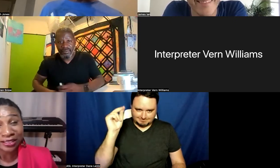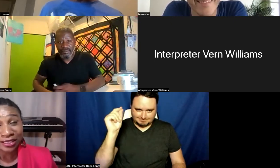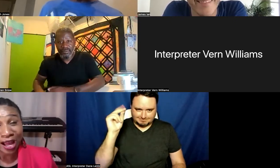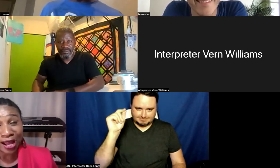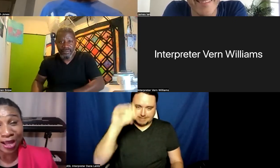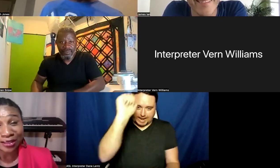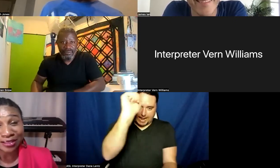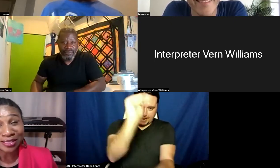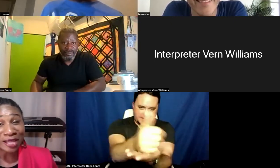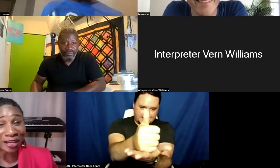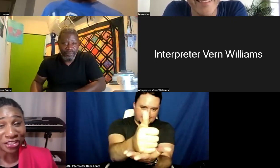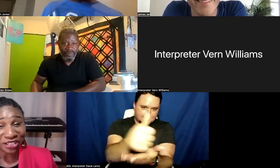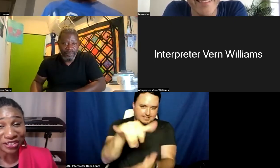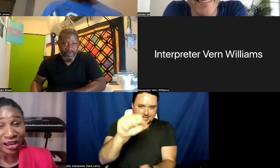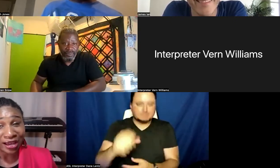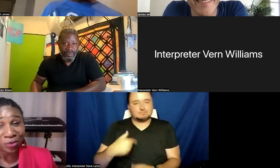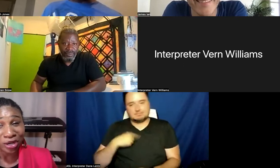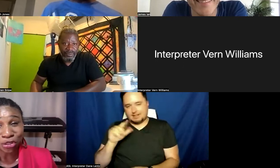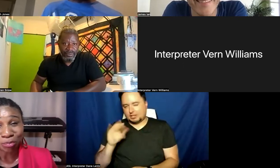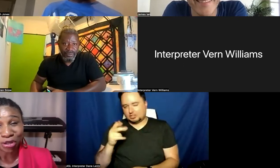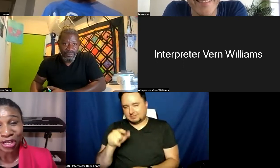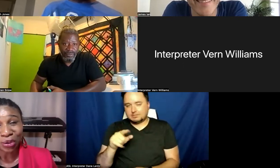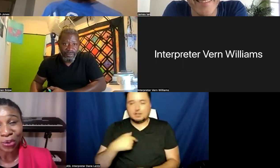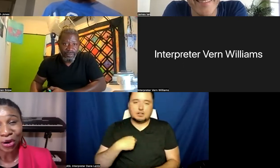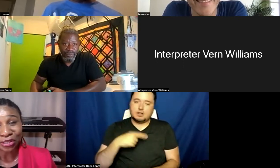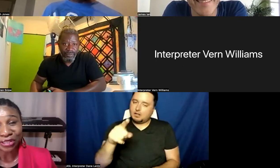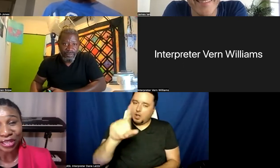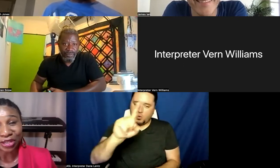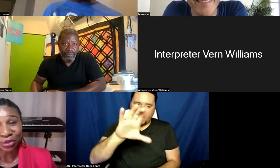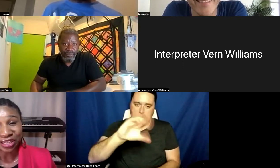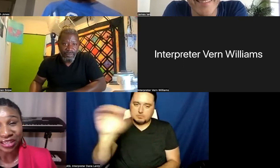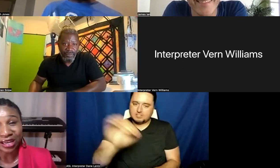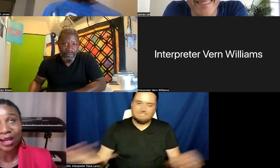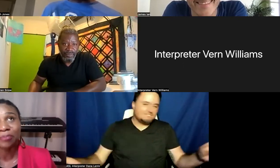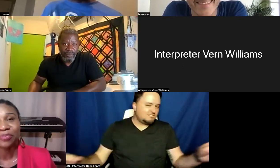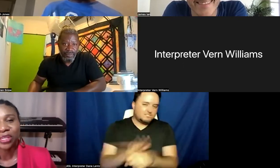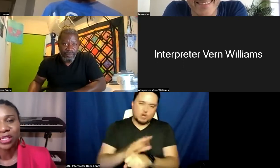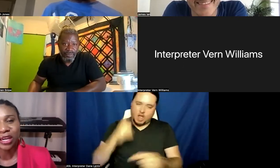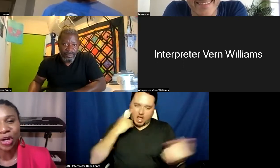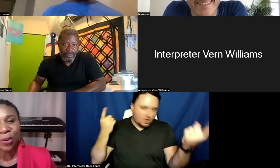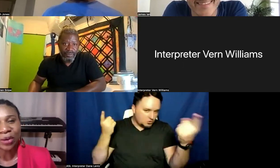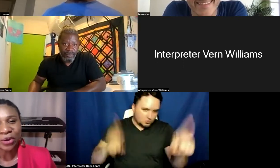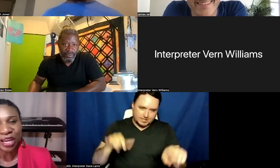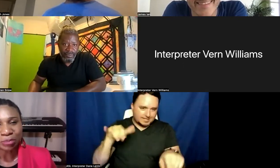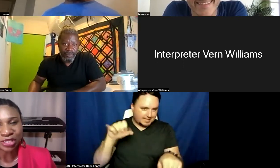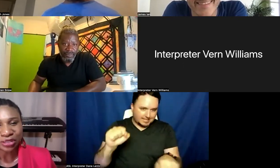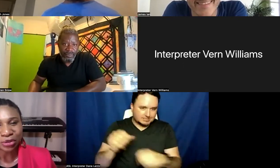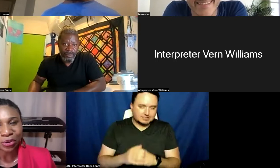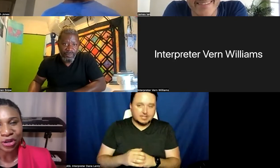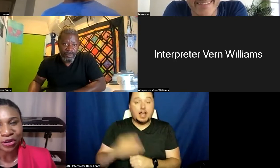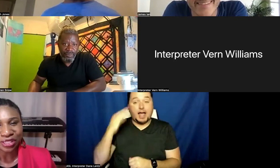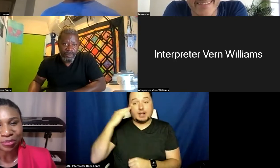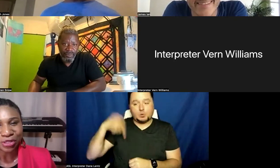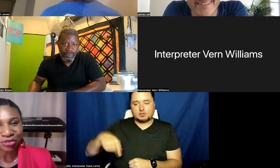Amen. This is Lachi. I 100% wholeheartedly agree. I know at RAMPD,